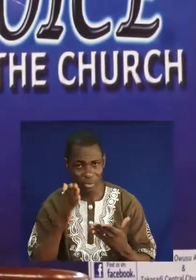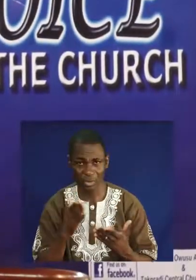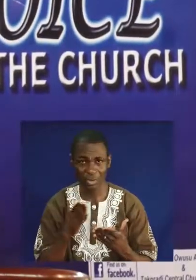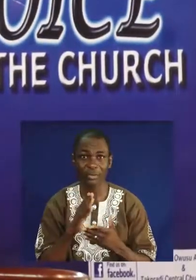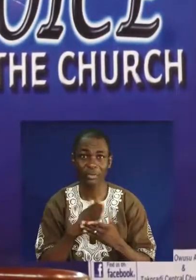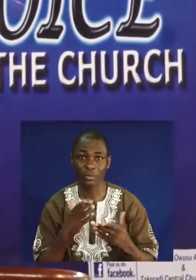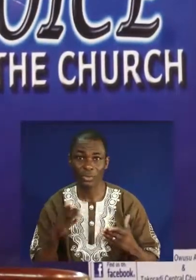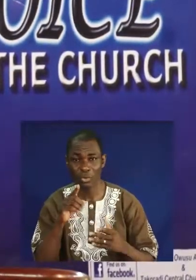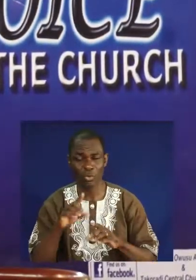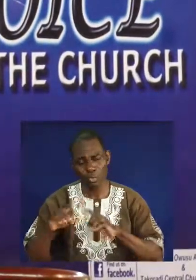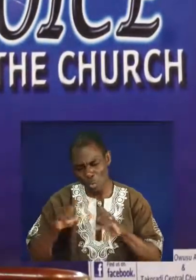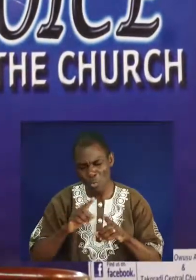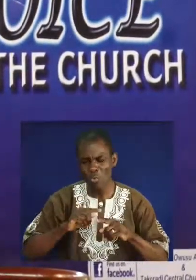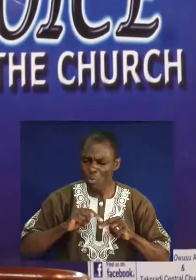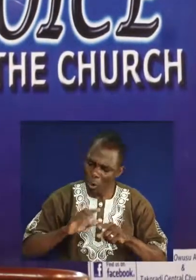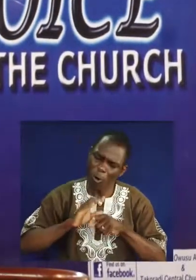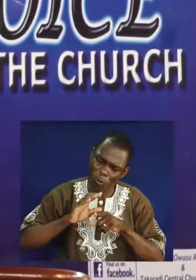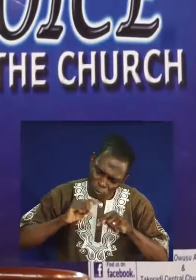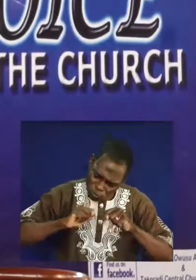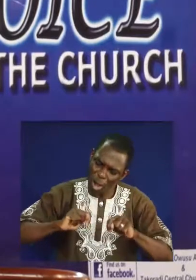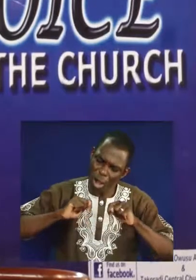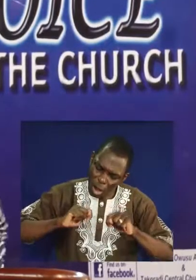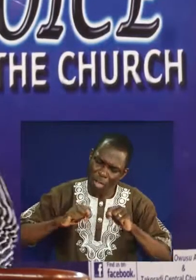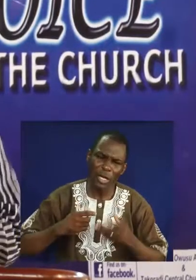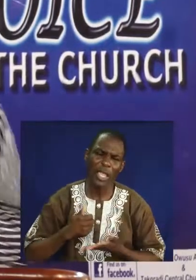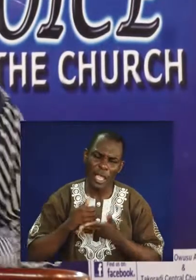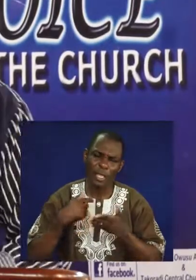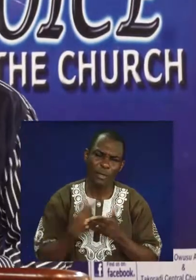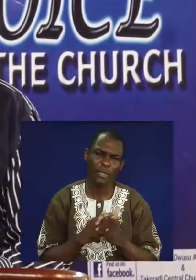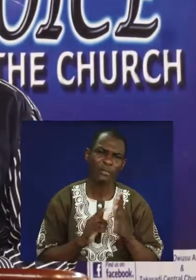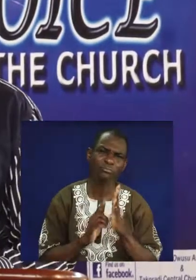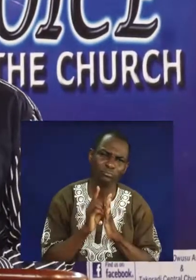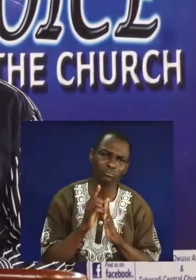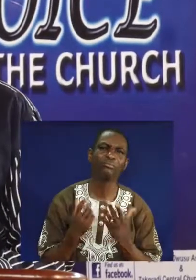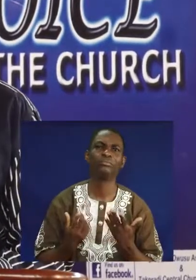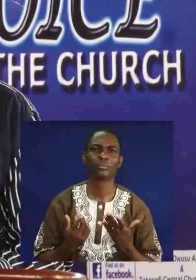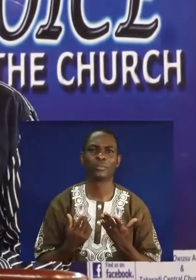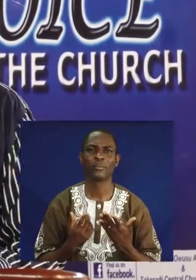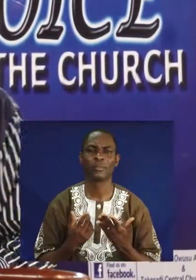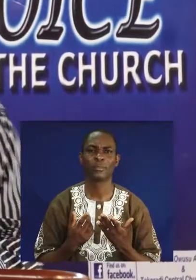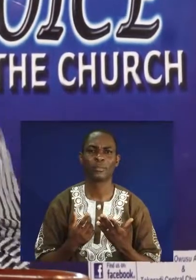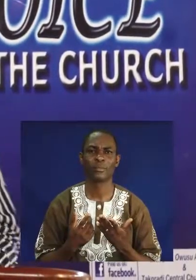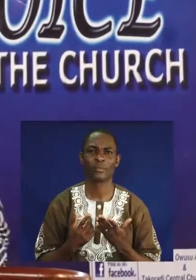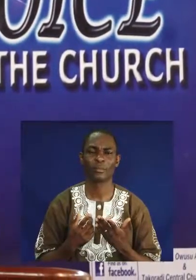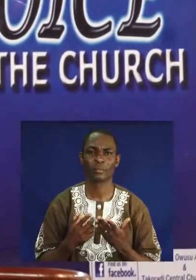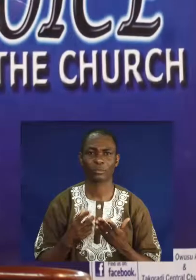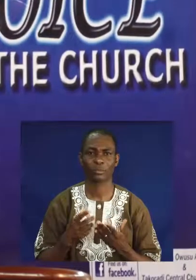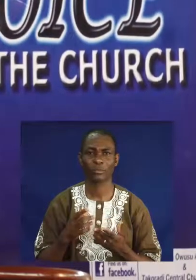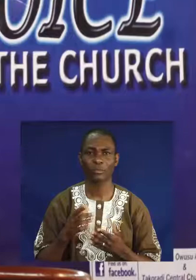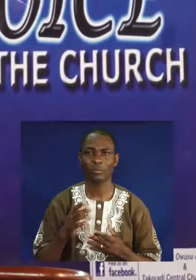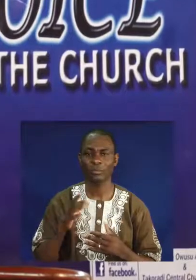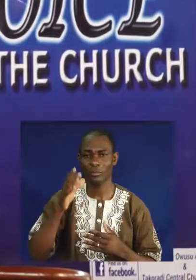may be a horma over presser obey, at the abois, ama or my impuntu, at me a coso. A moja and